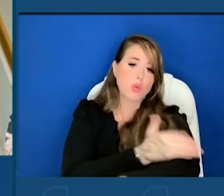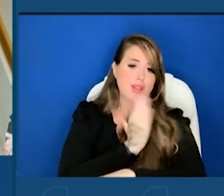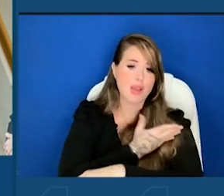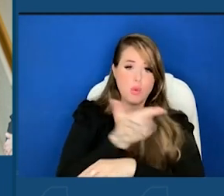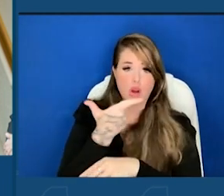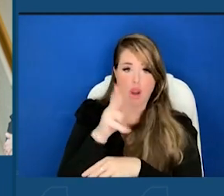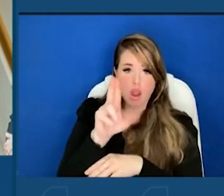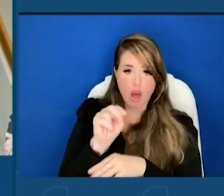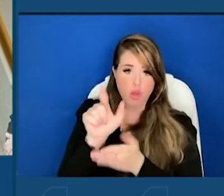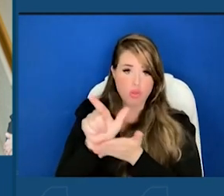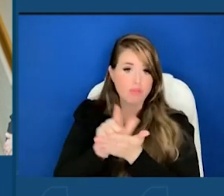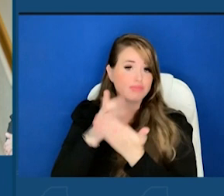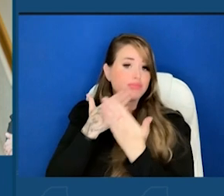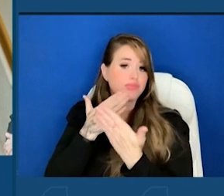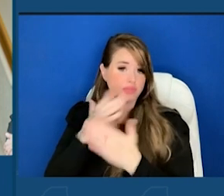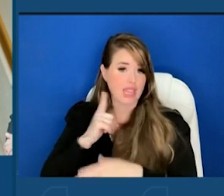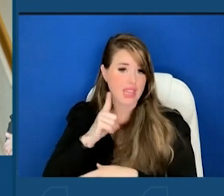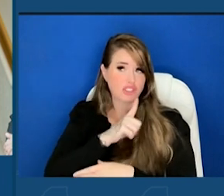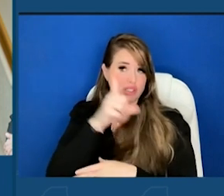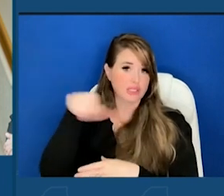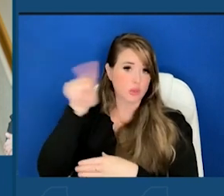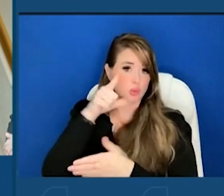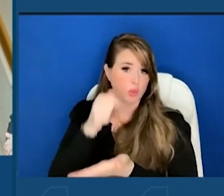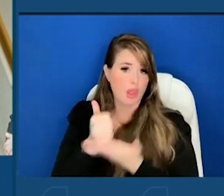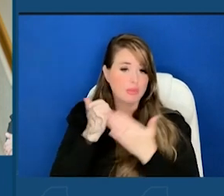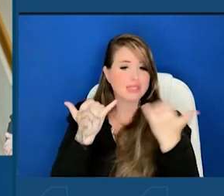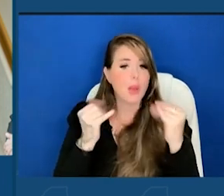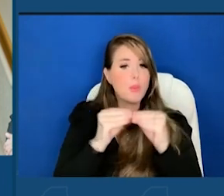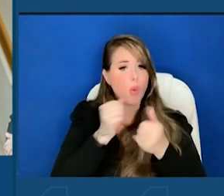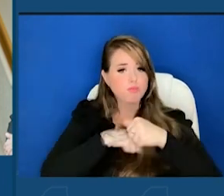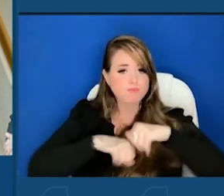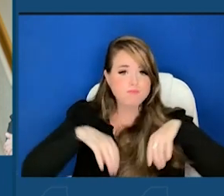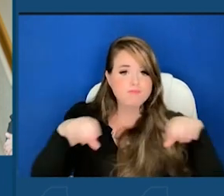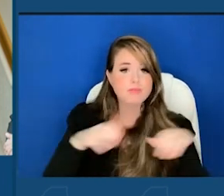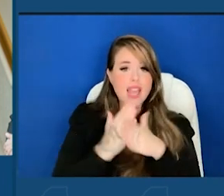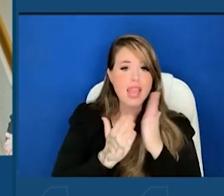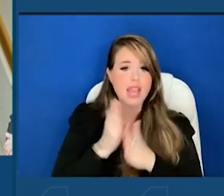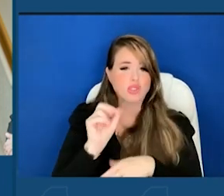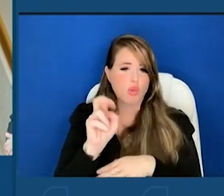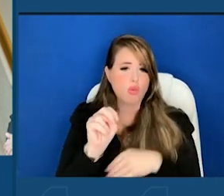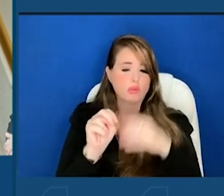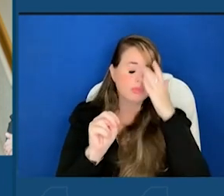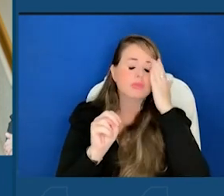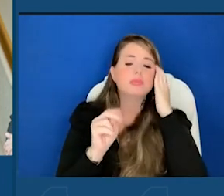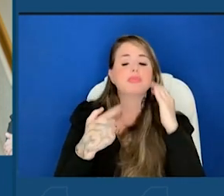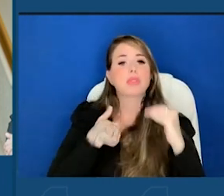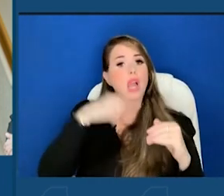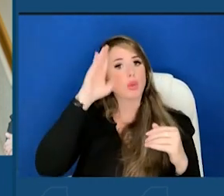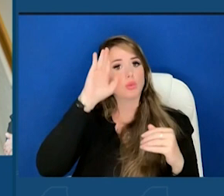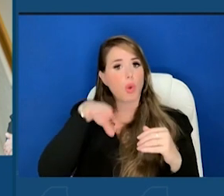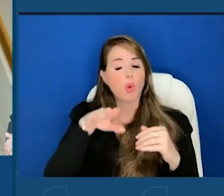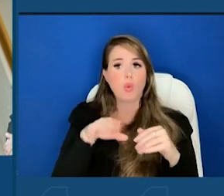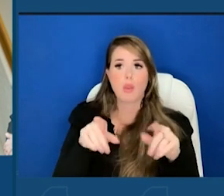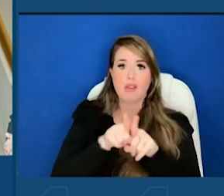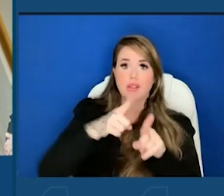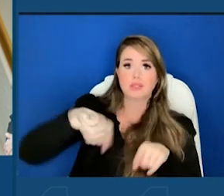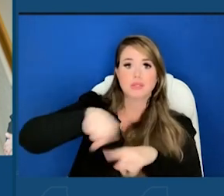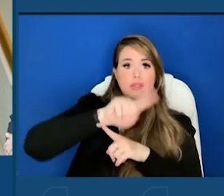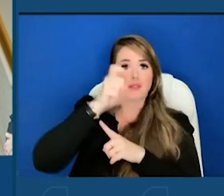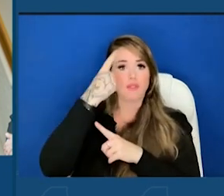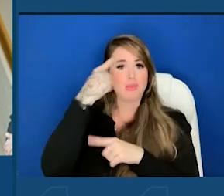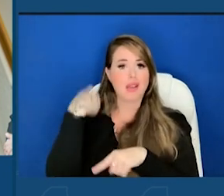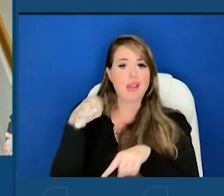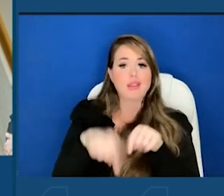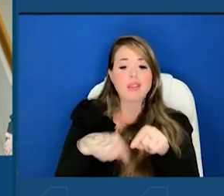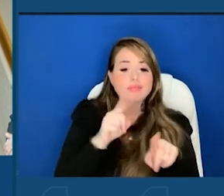this. We had a hands-on approach, and we're starting to see the impact of this. But I know as a government, I can't just tell the localities to